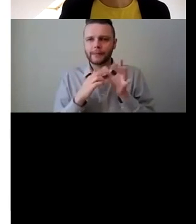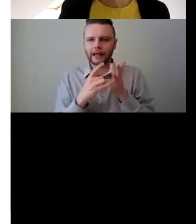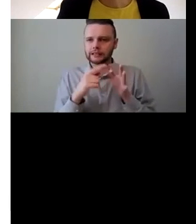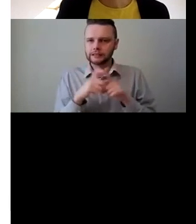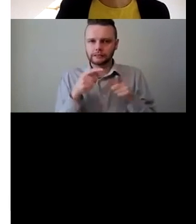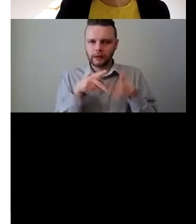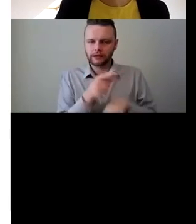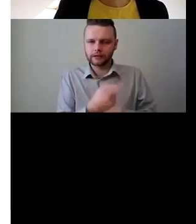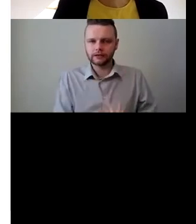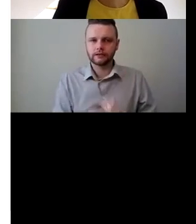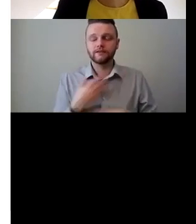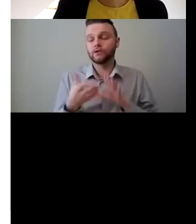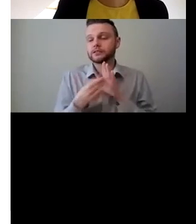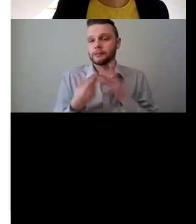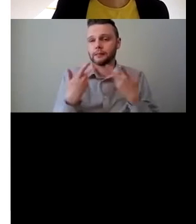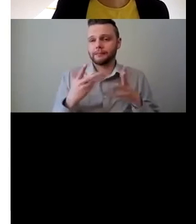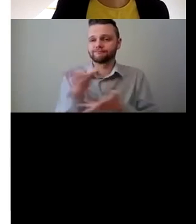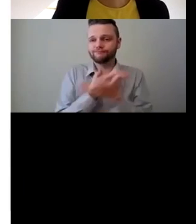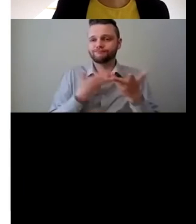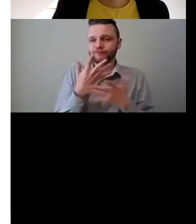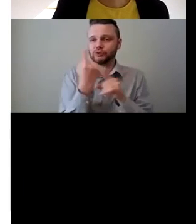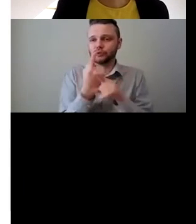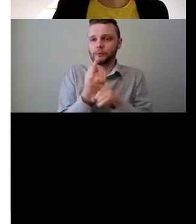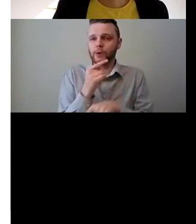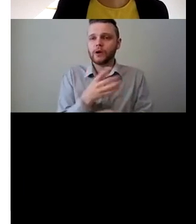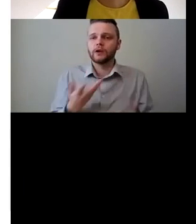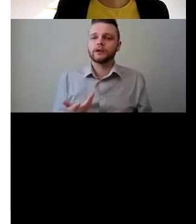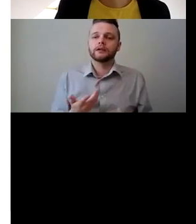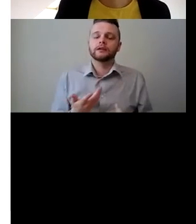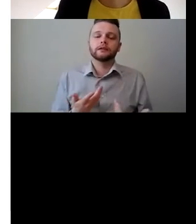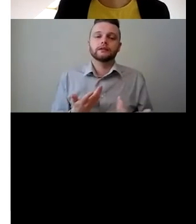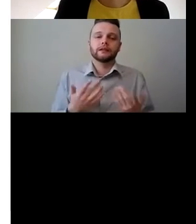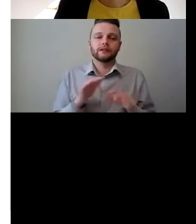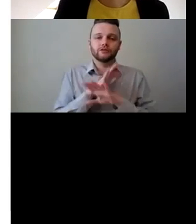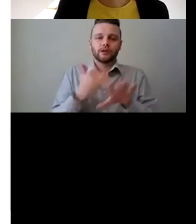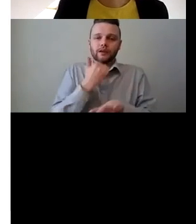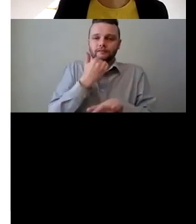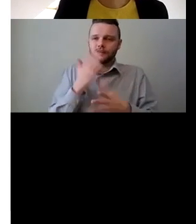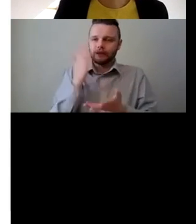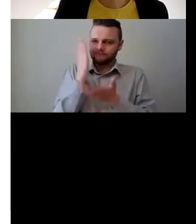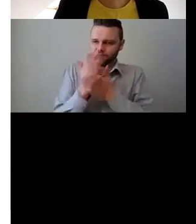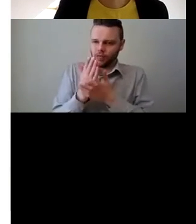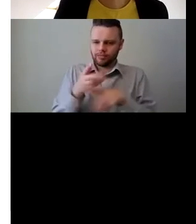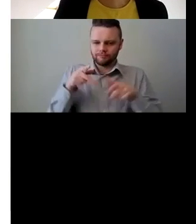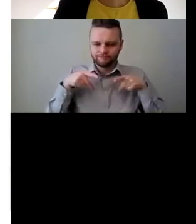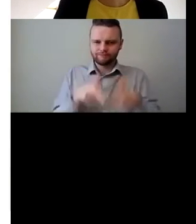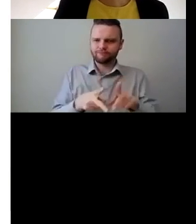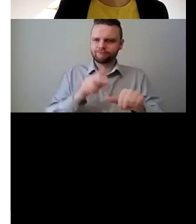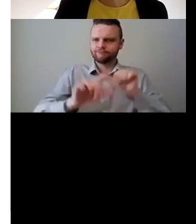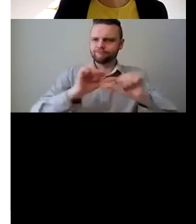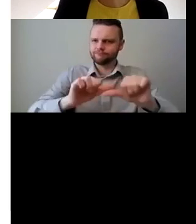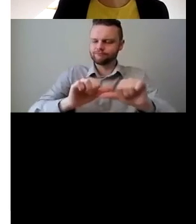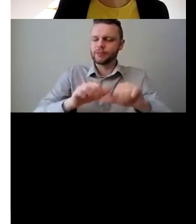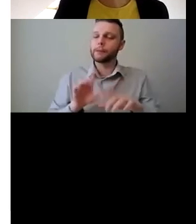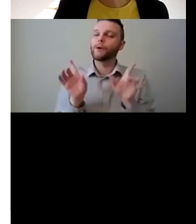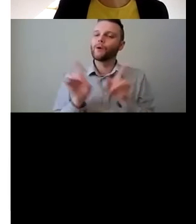Because, for instance, we had discussions about the lack of concrete methodology, but then we're also